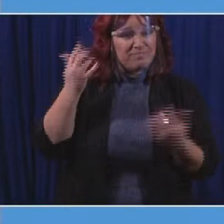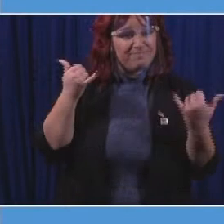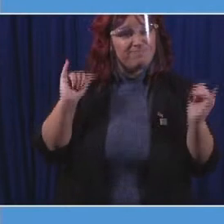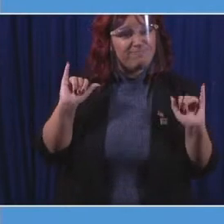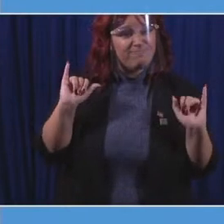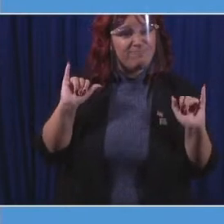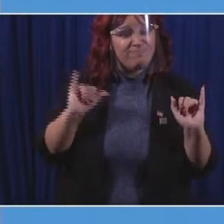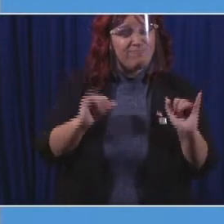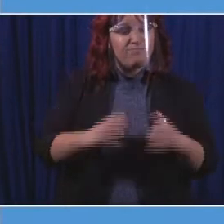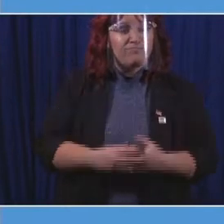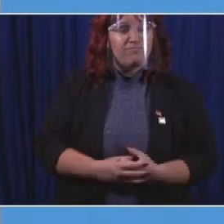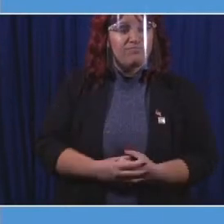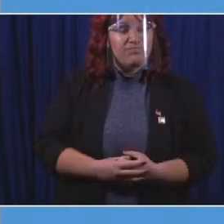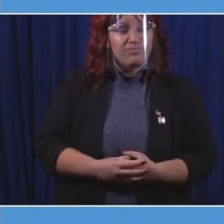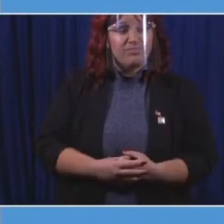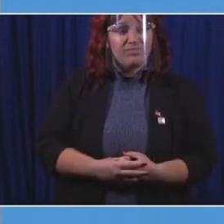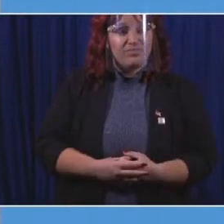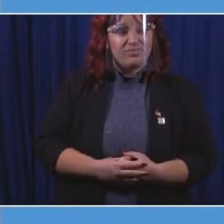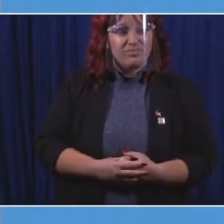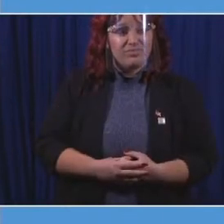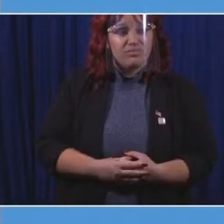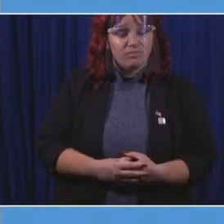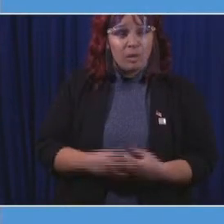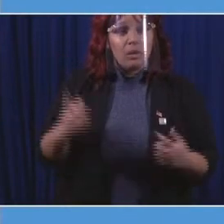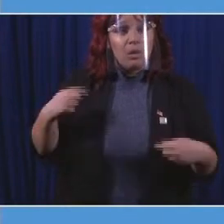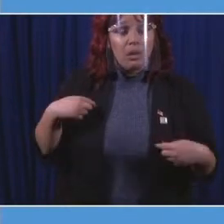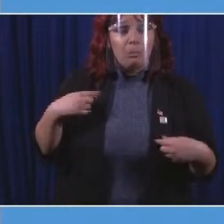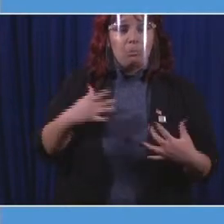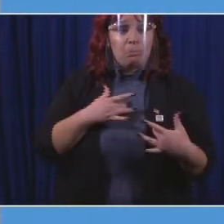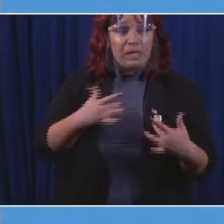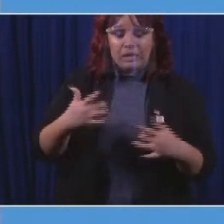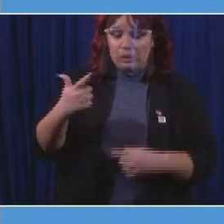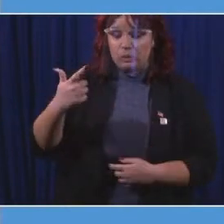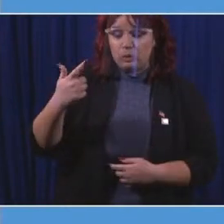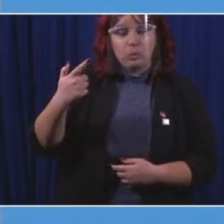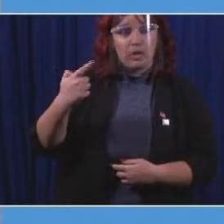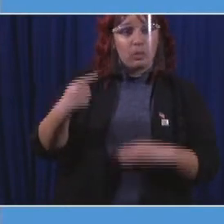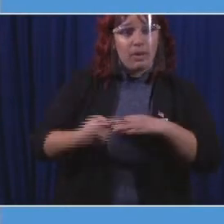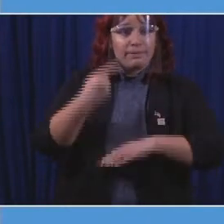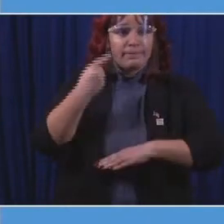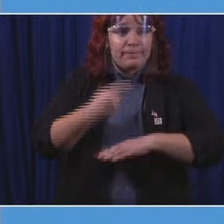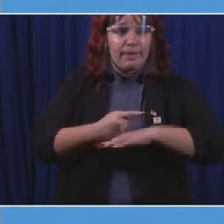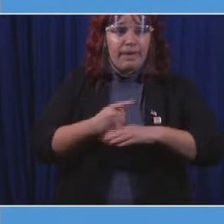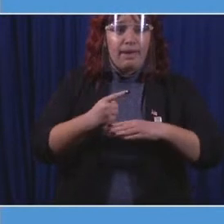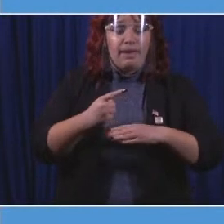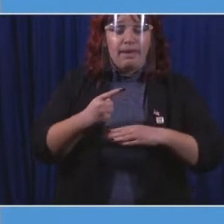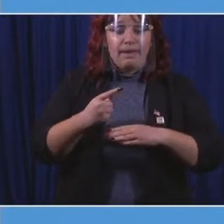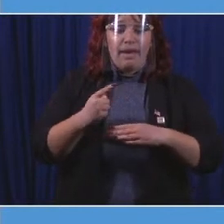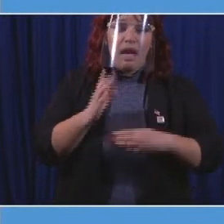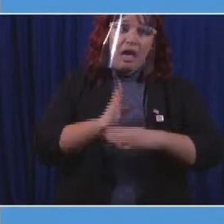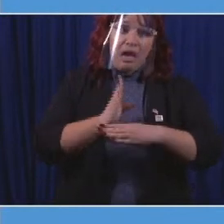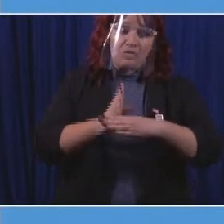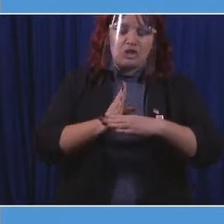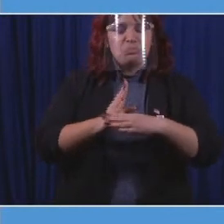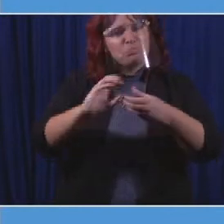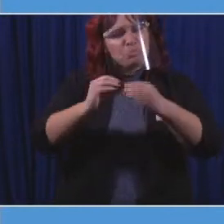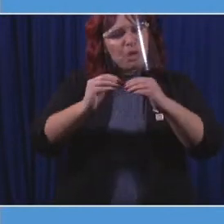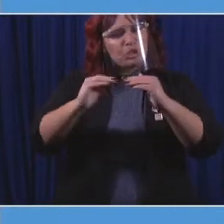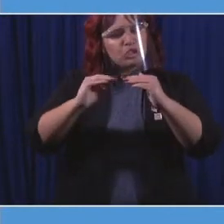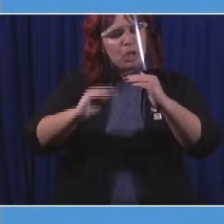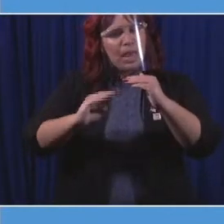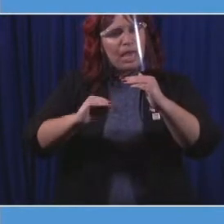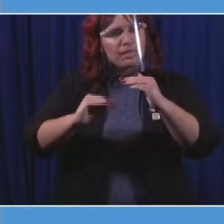Today's numbers is below the 21-day average, but on Mondays, sometimes our numbers are